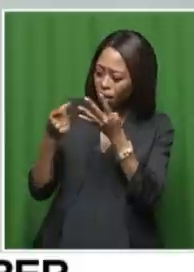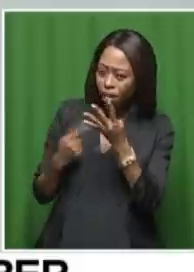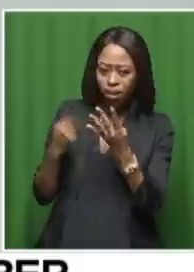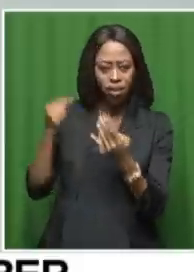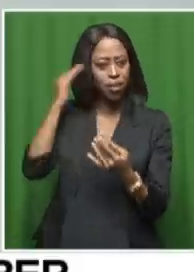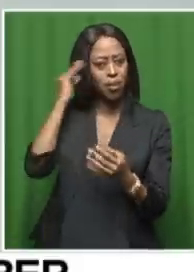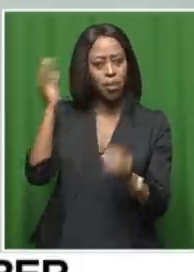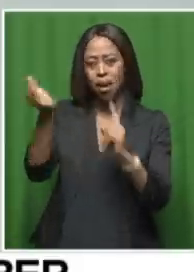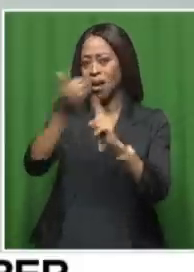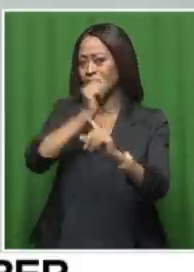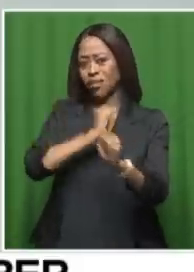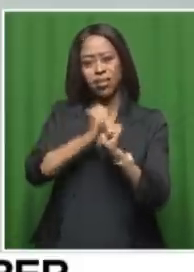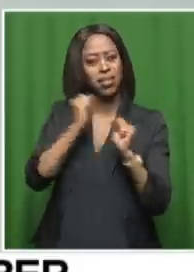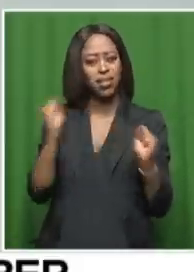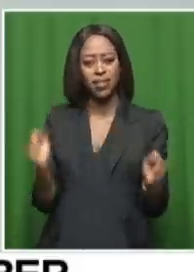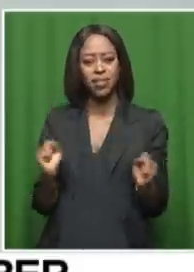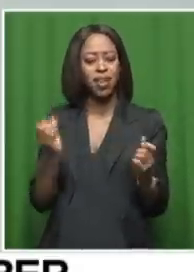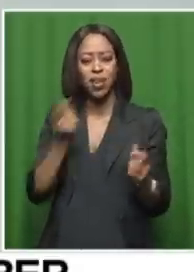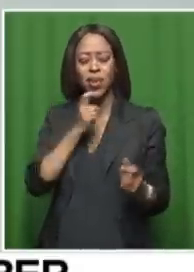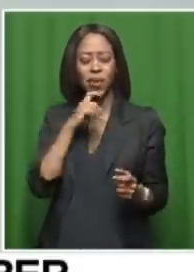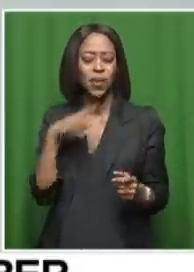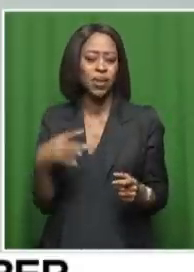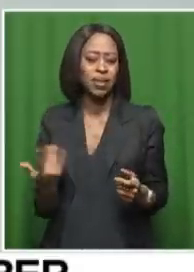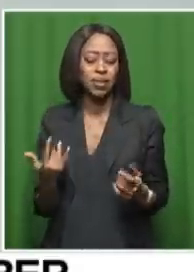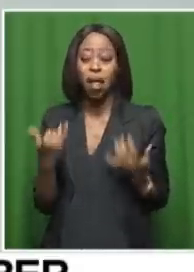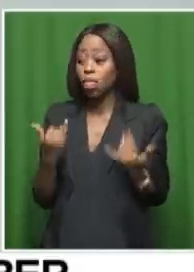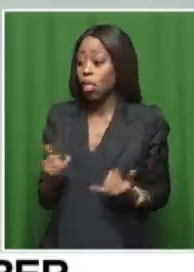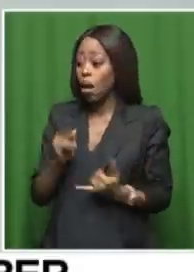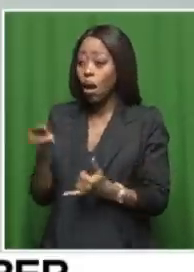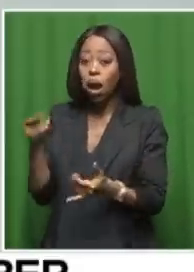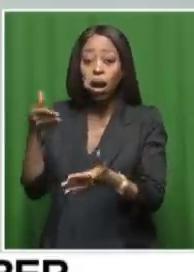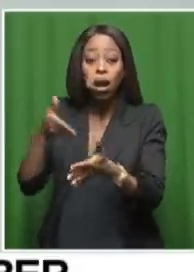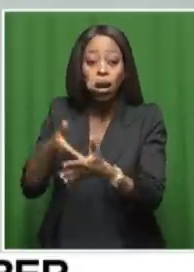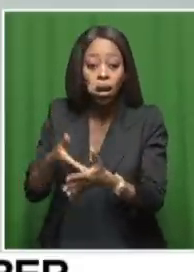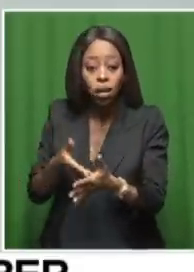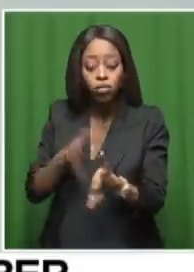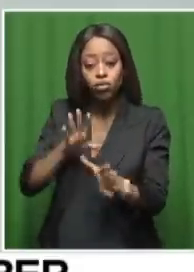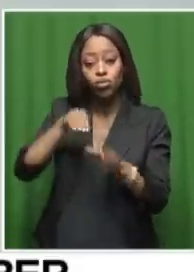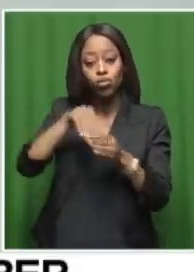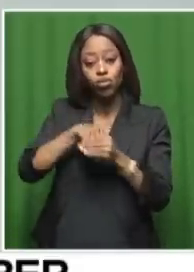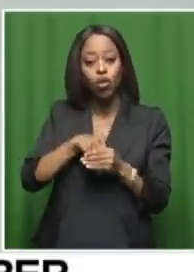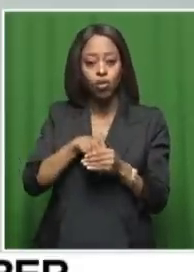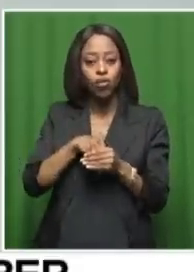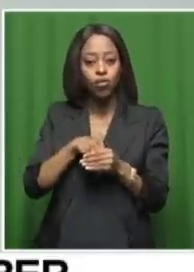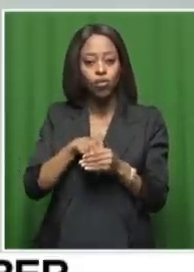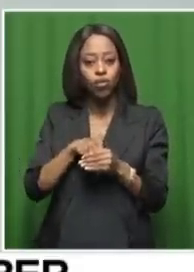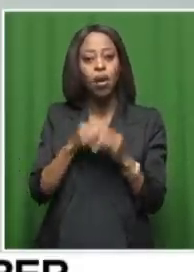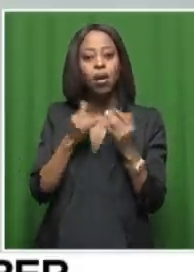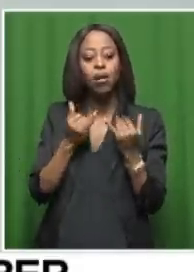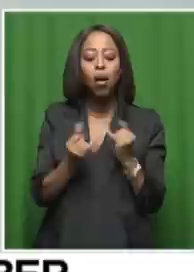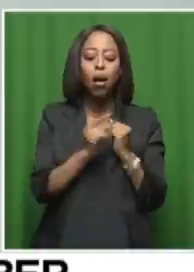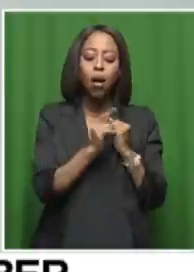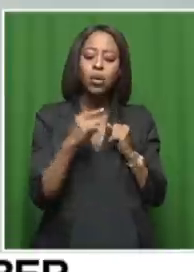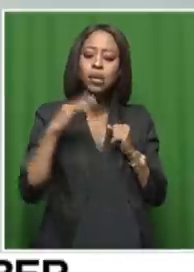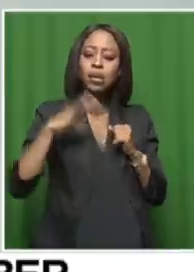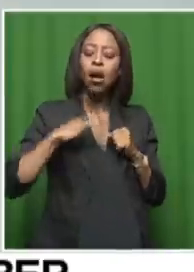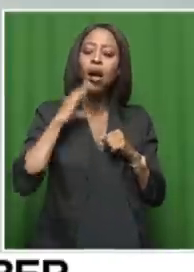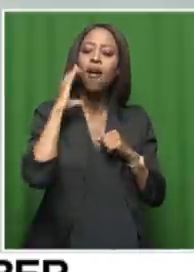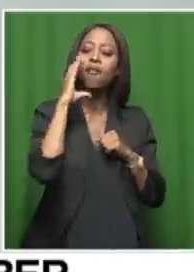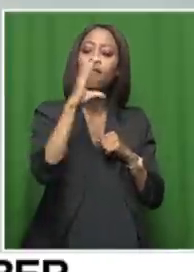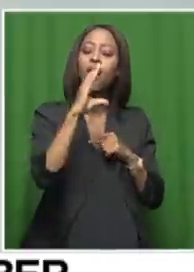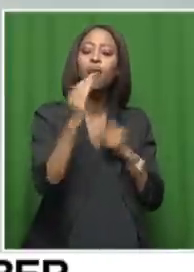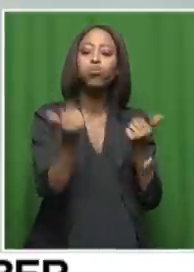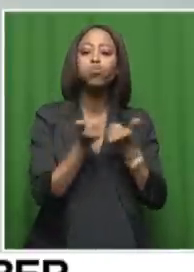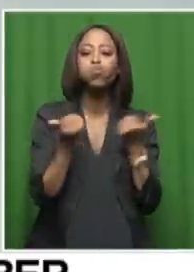realistic on the ground then prohibits them from playing a meaningful role. But for those that have a high turnover, of course,